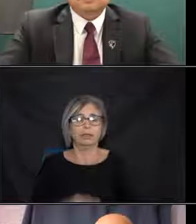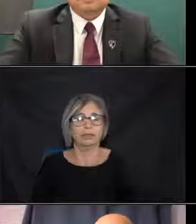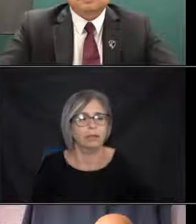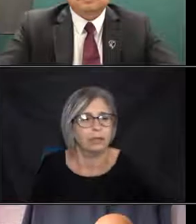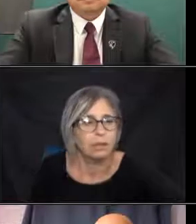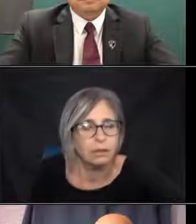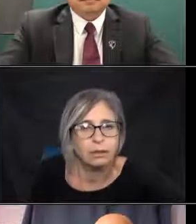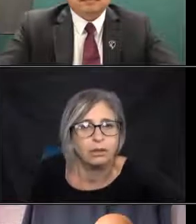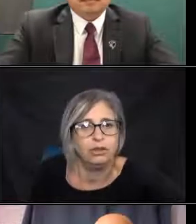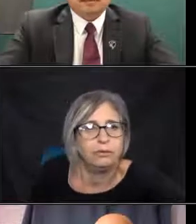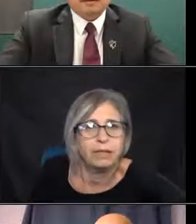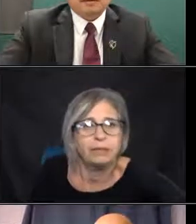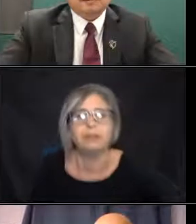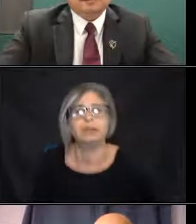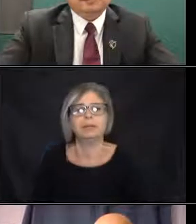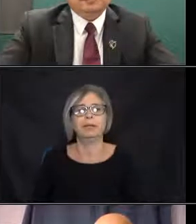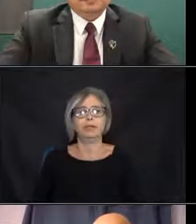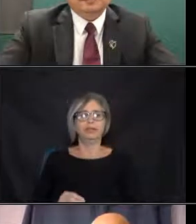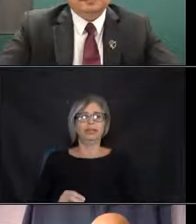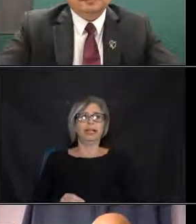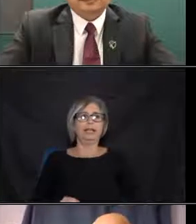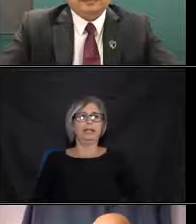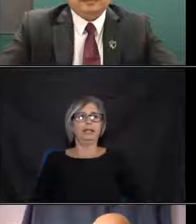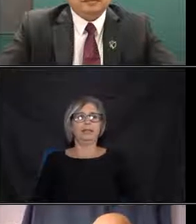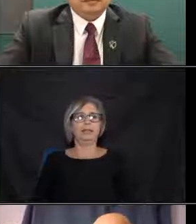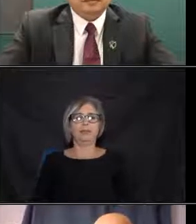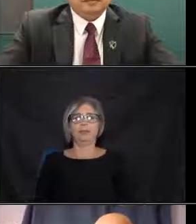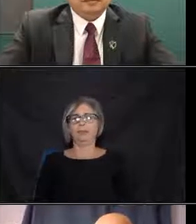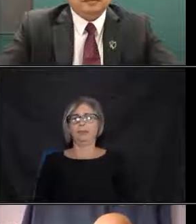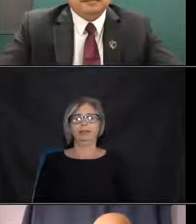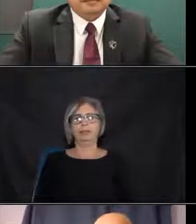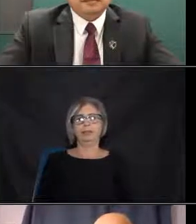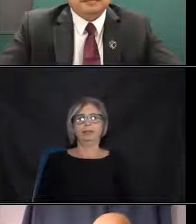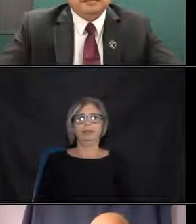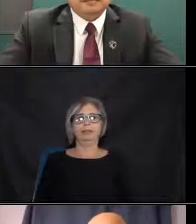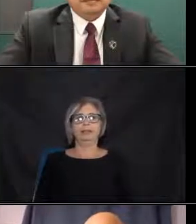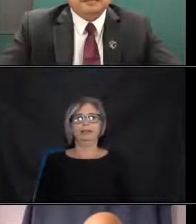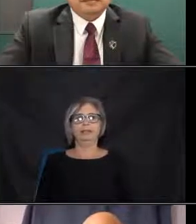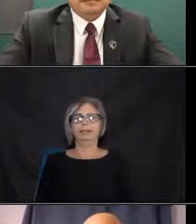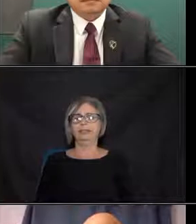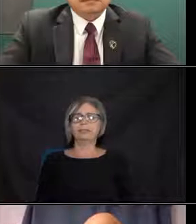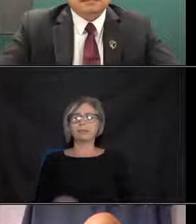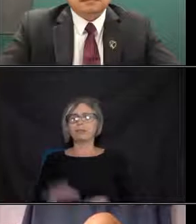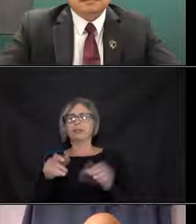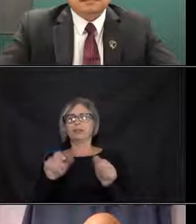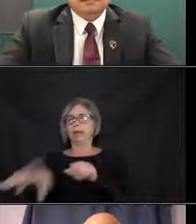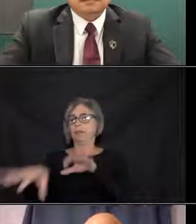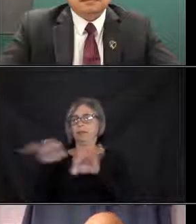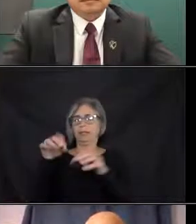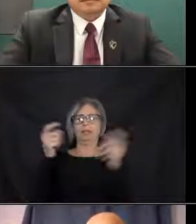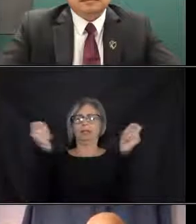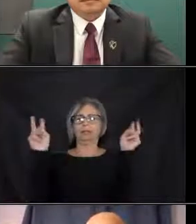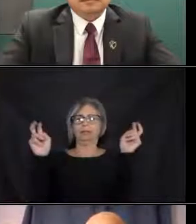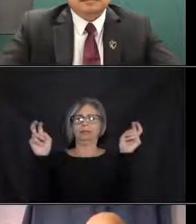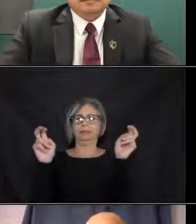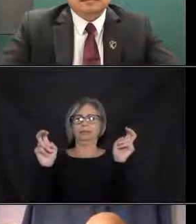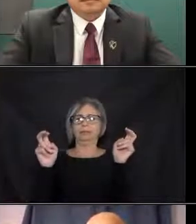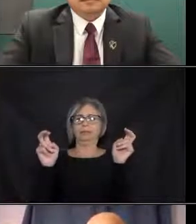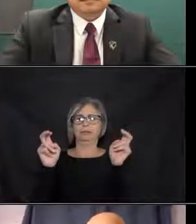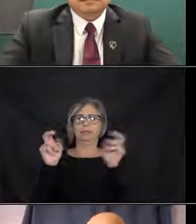Moving forward with consent agenda. Would someone from the commission like to pull an item from the consent